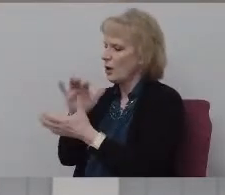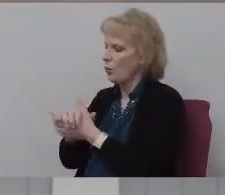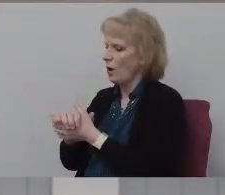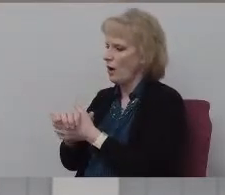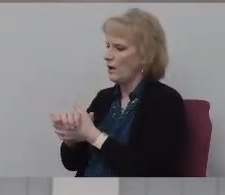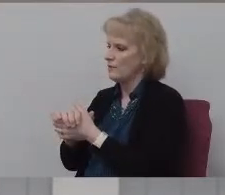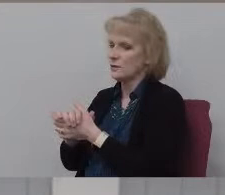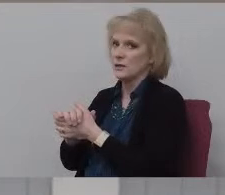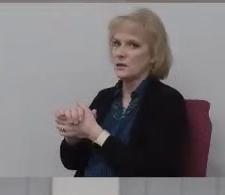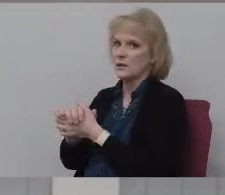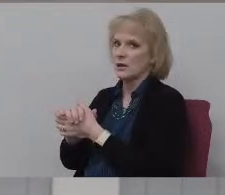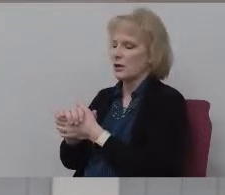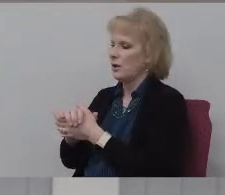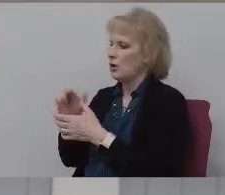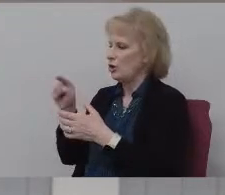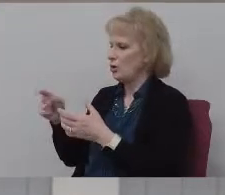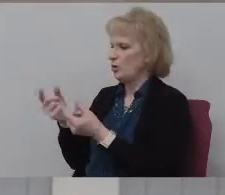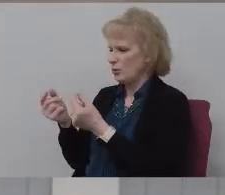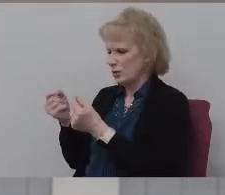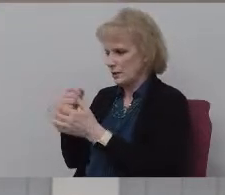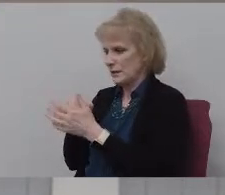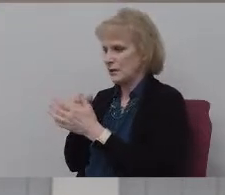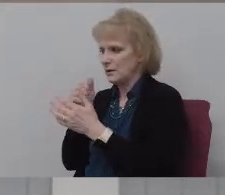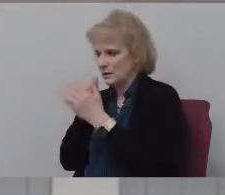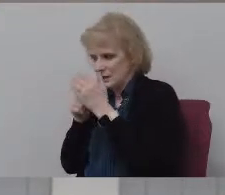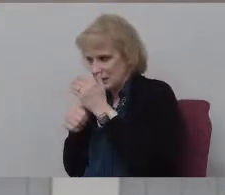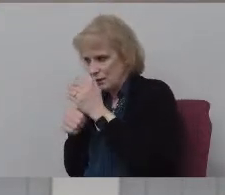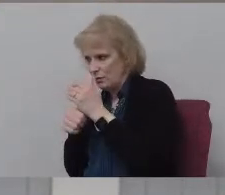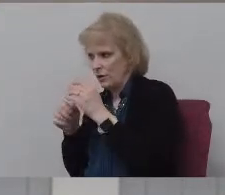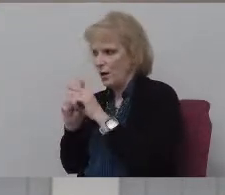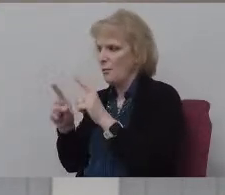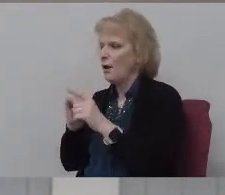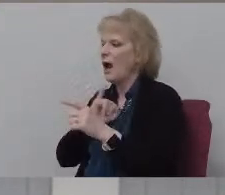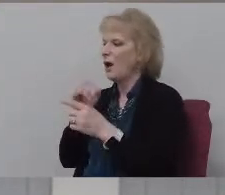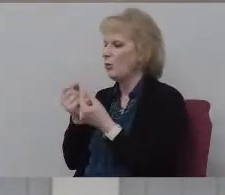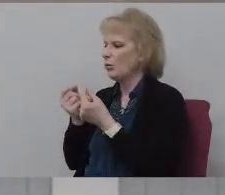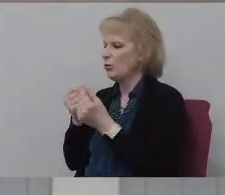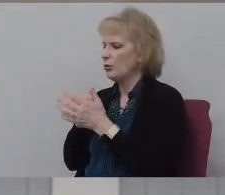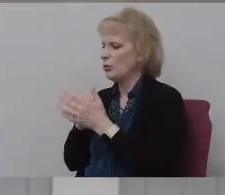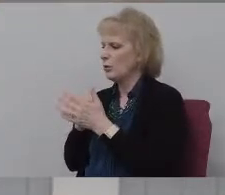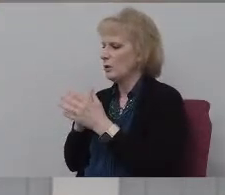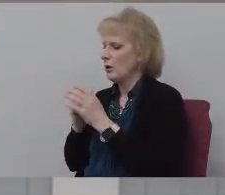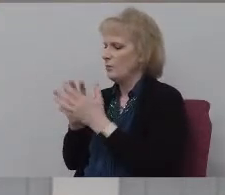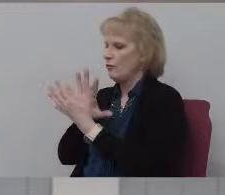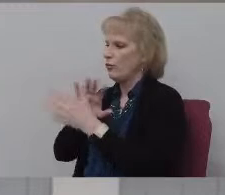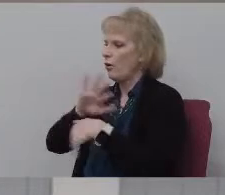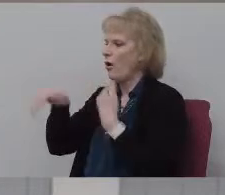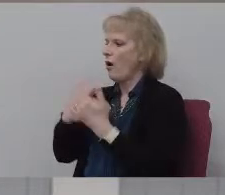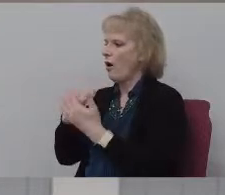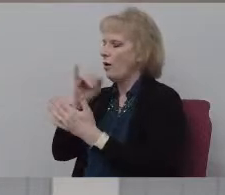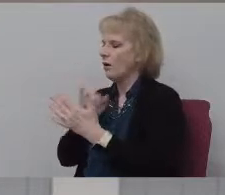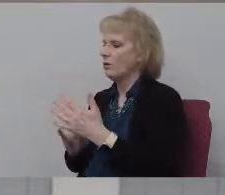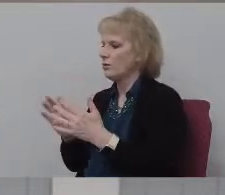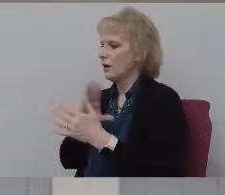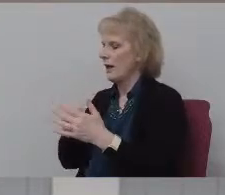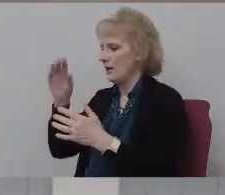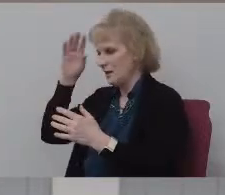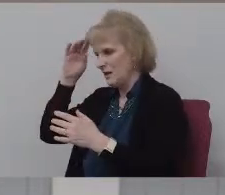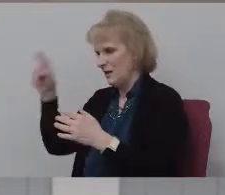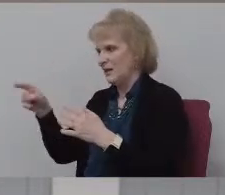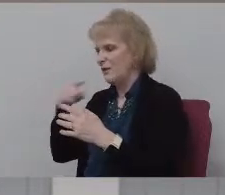thou didst it secretly, but I will do this thing before all Israel, before the sun. And David said unto Nathan, I have sinned against the Lord.